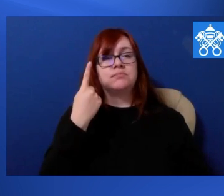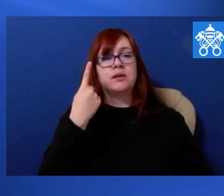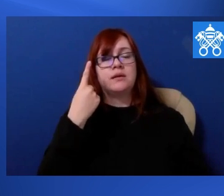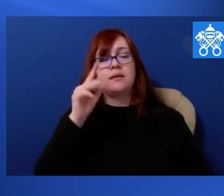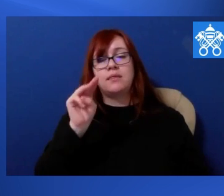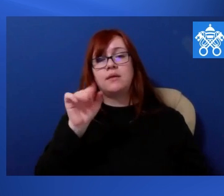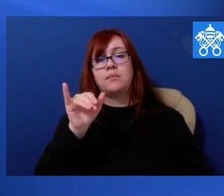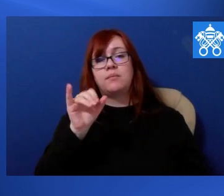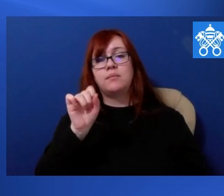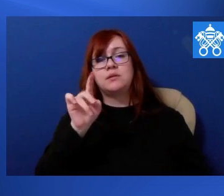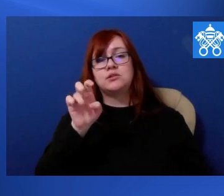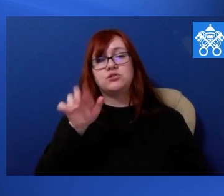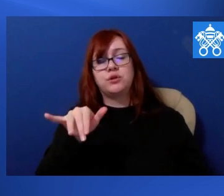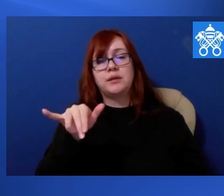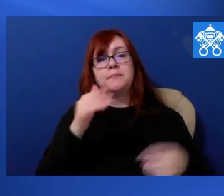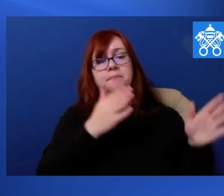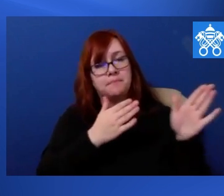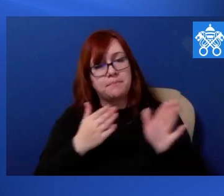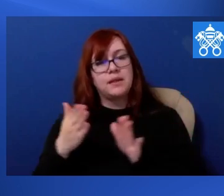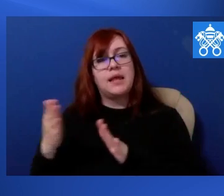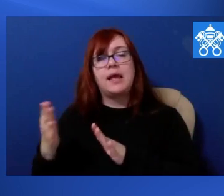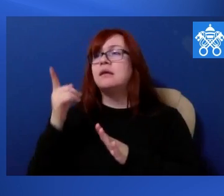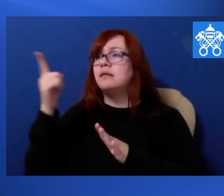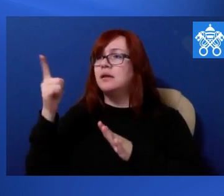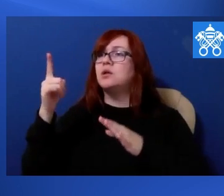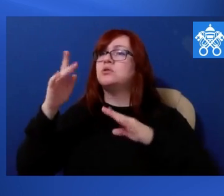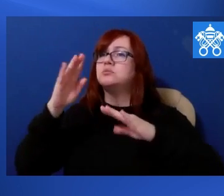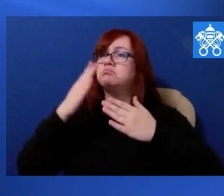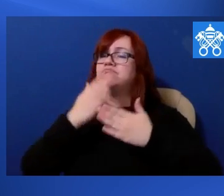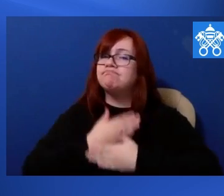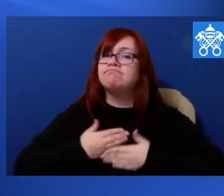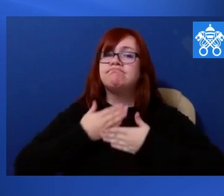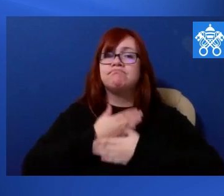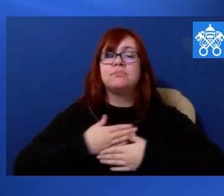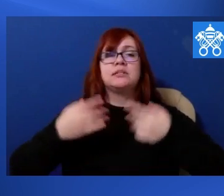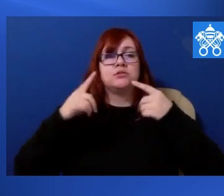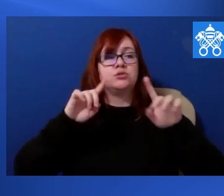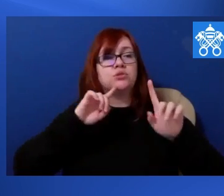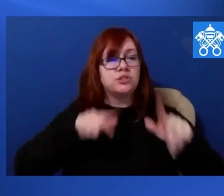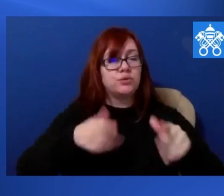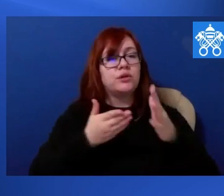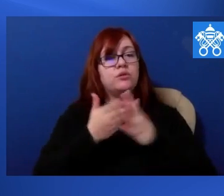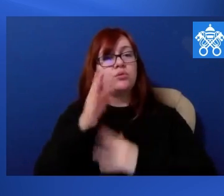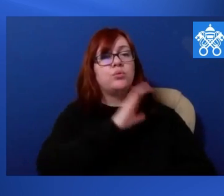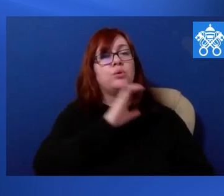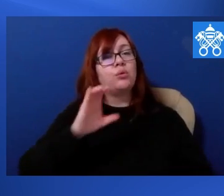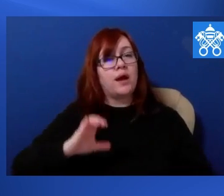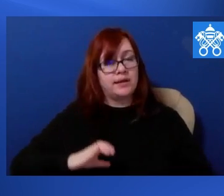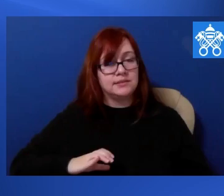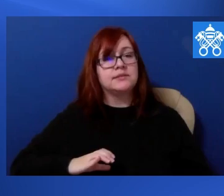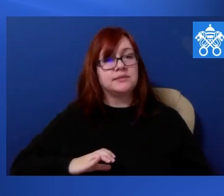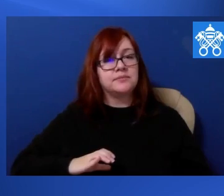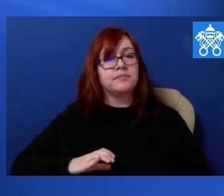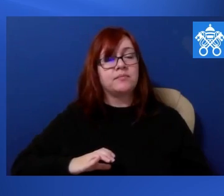the mystery, the plan he was pleased to decree in Christ, a plan to be carried